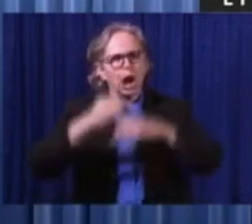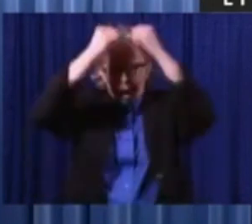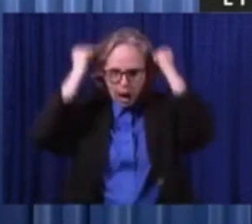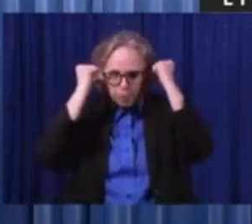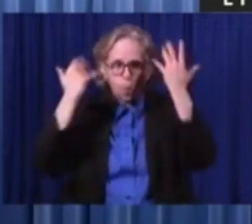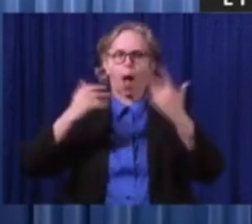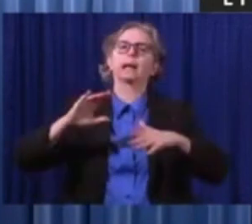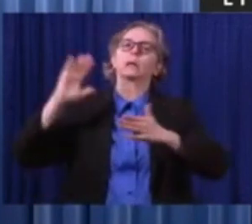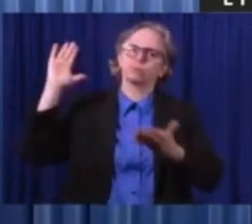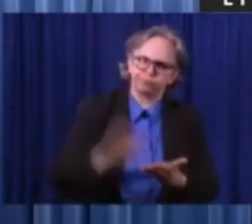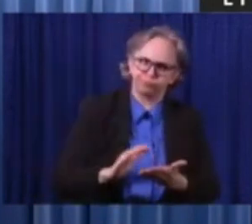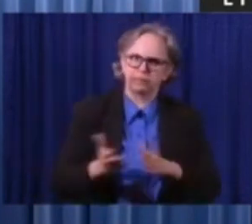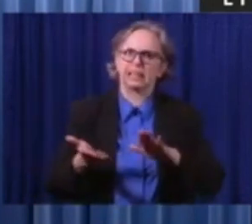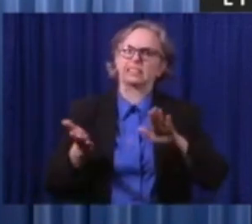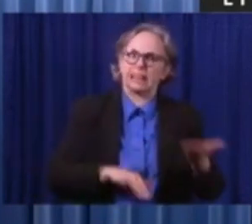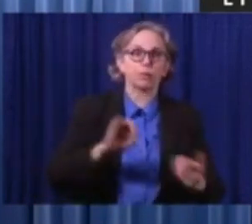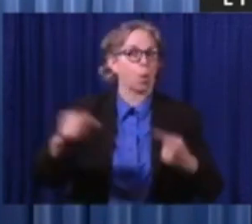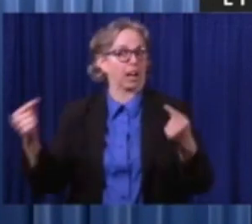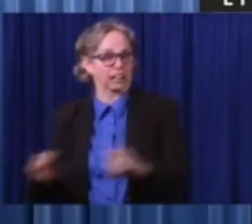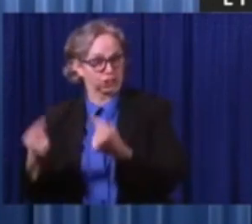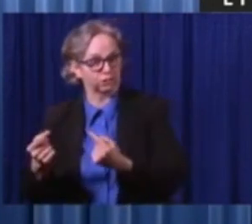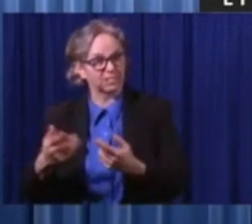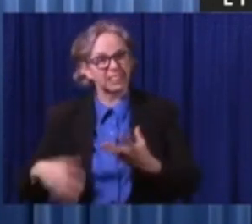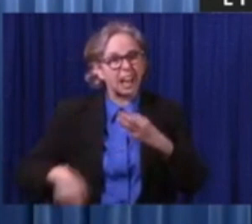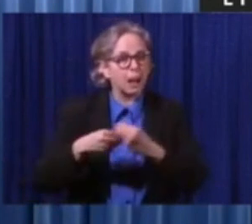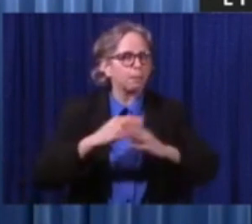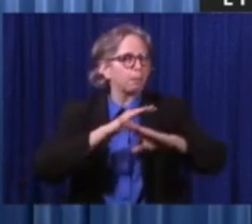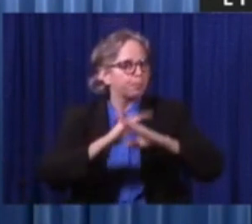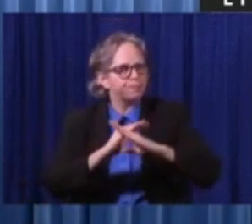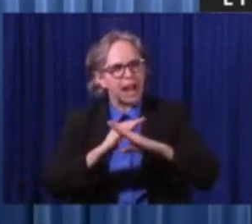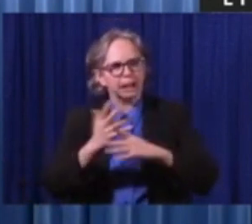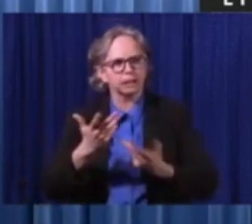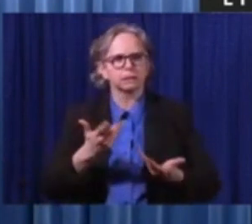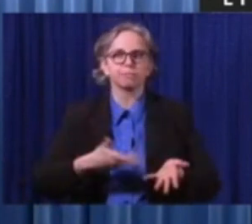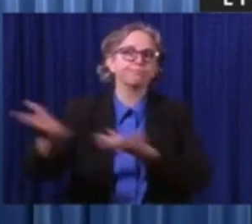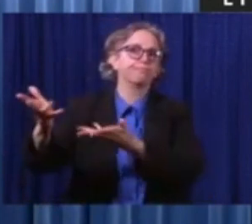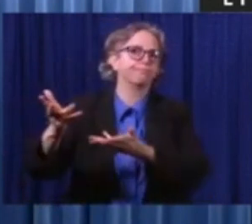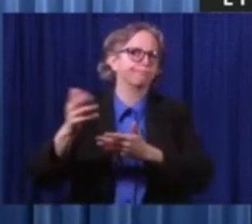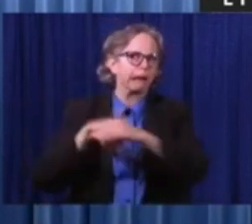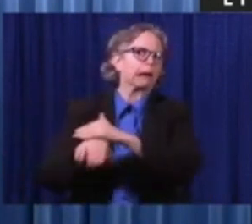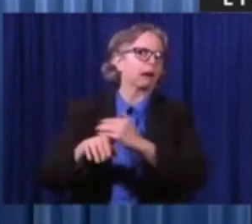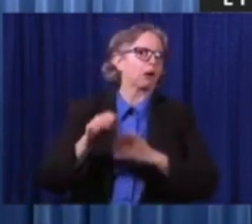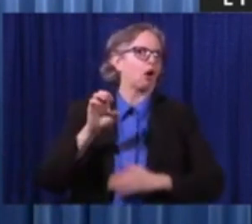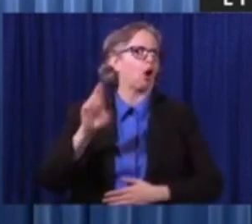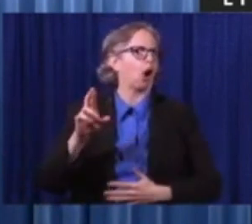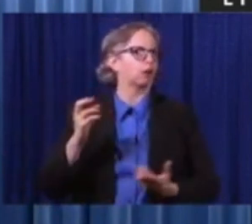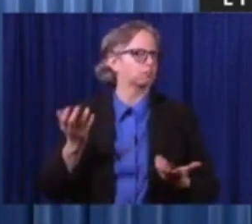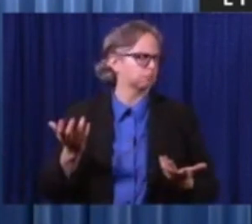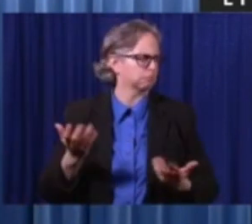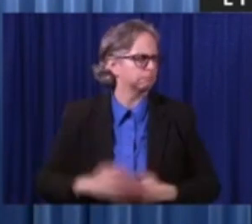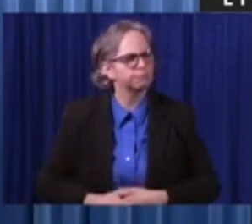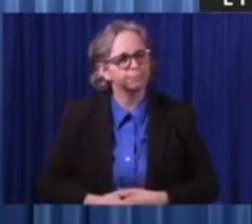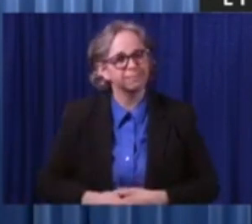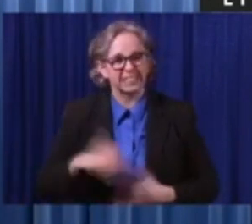it also can prevent a trip to the hospital. This year, the group plans to distribute